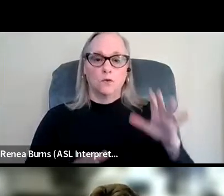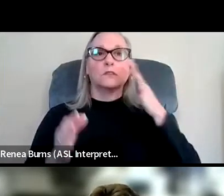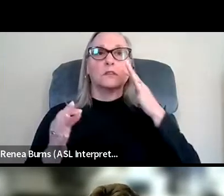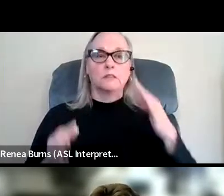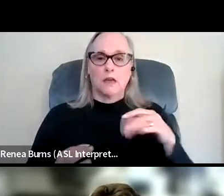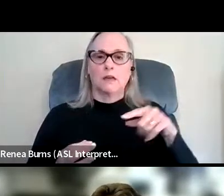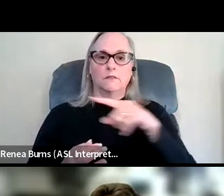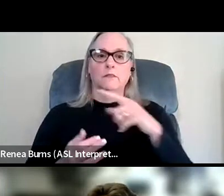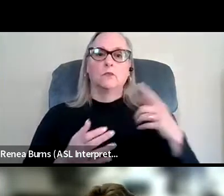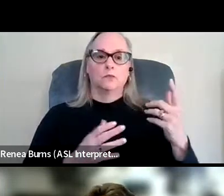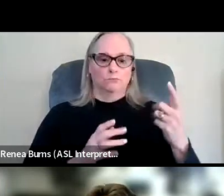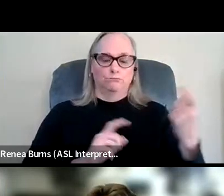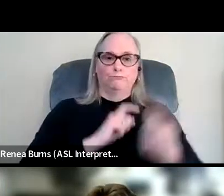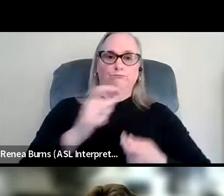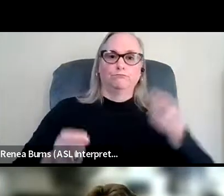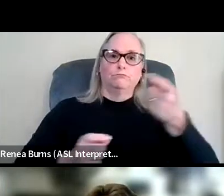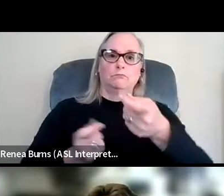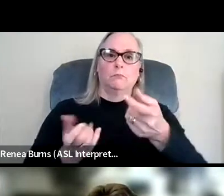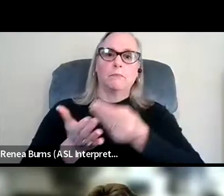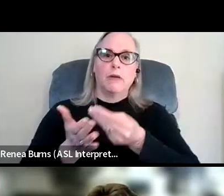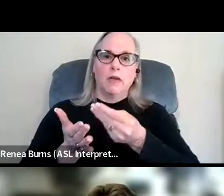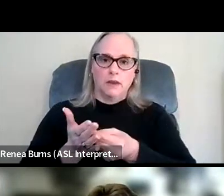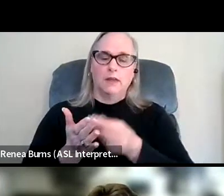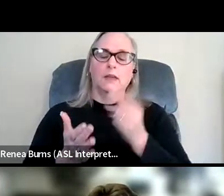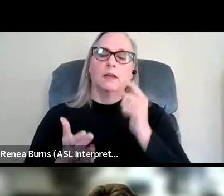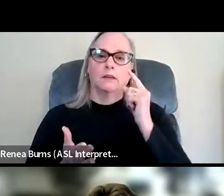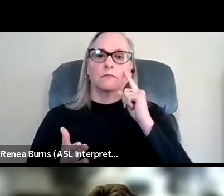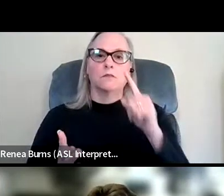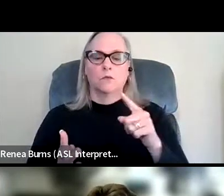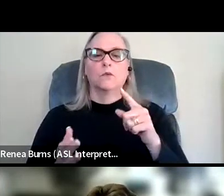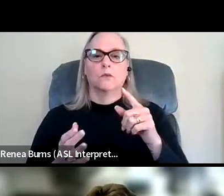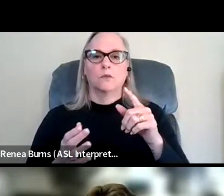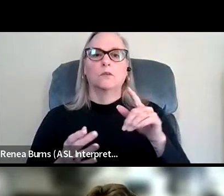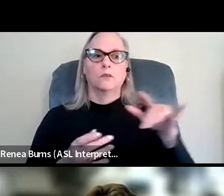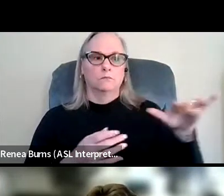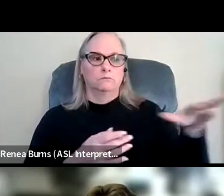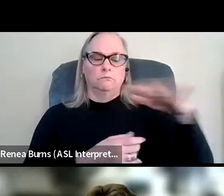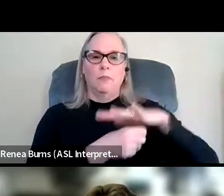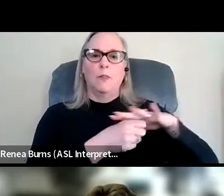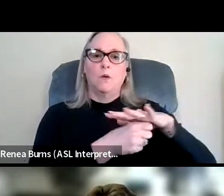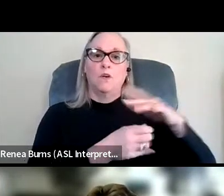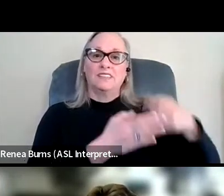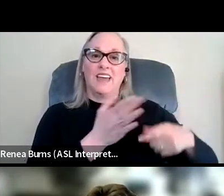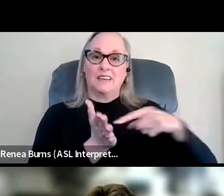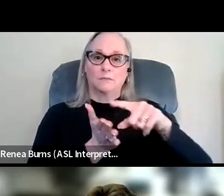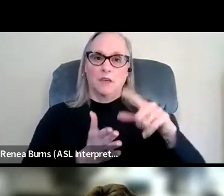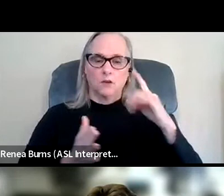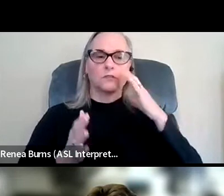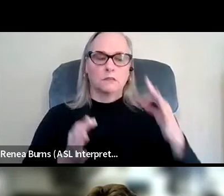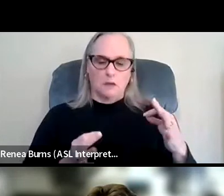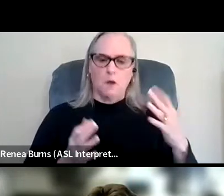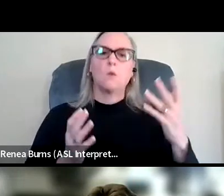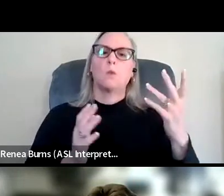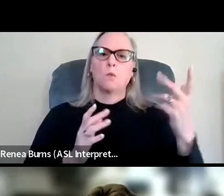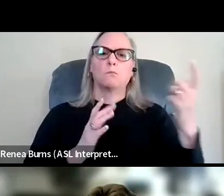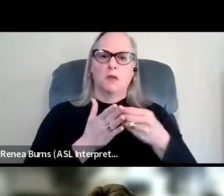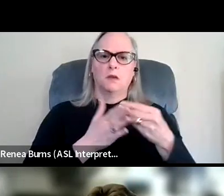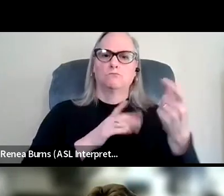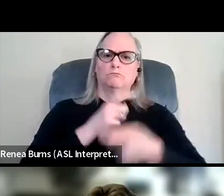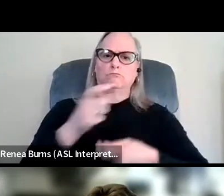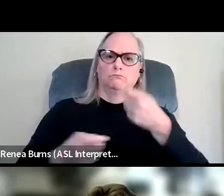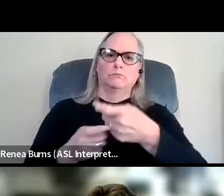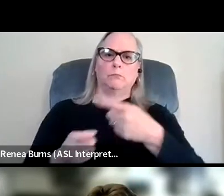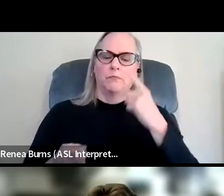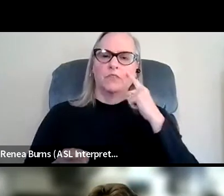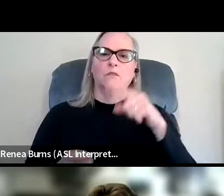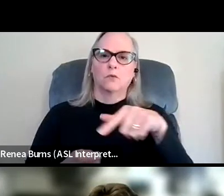the generosity and the forward thinking nature of local taxpayers. And this all leads forward to